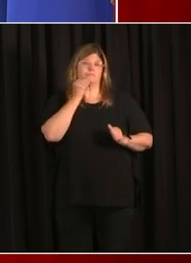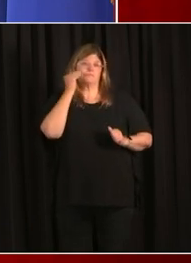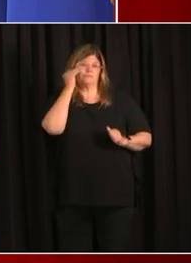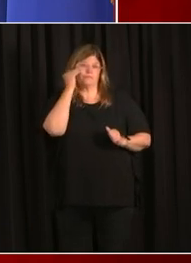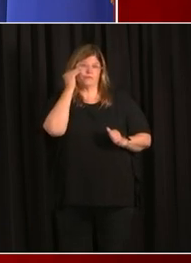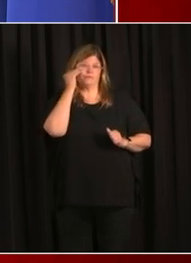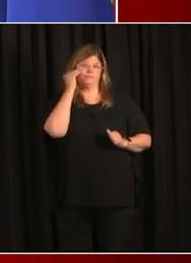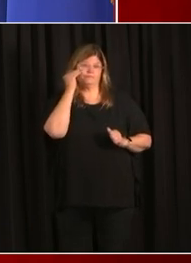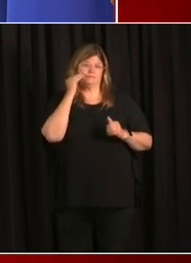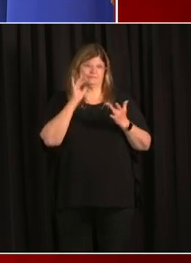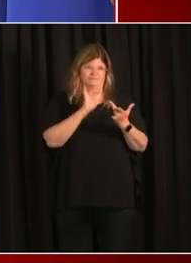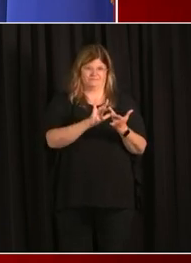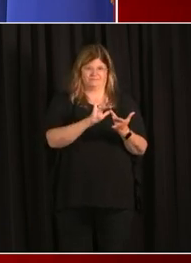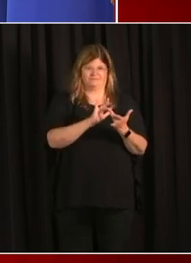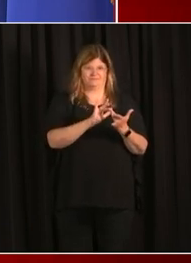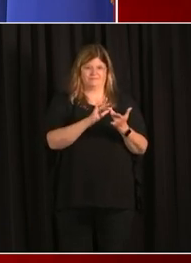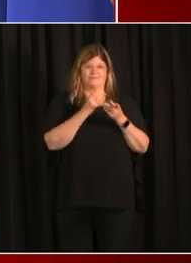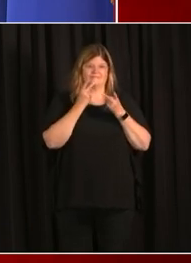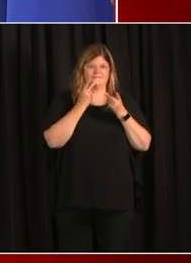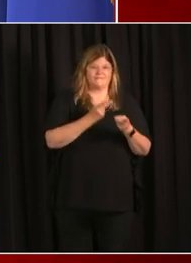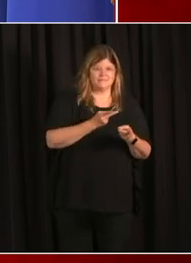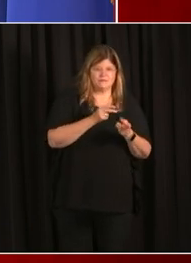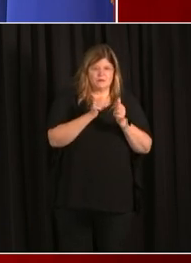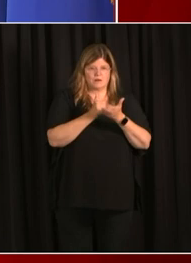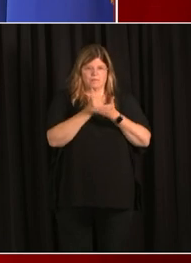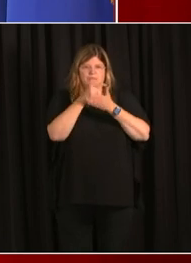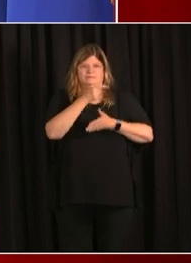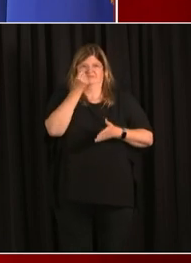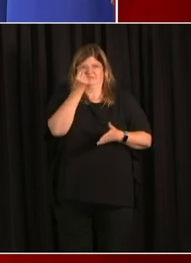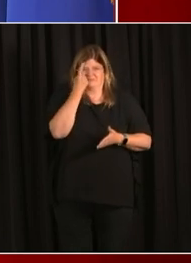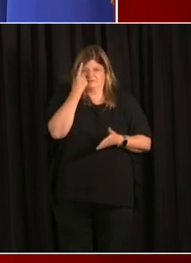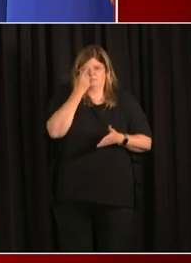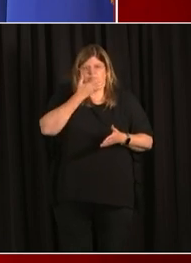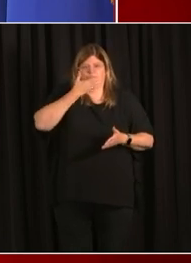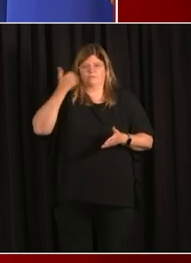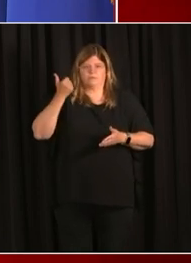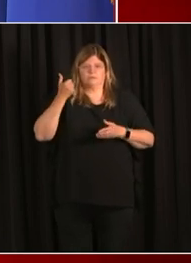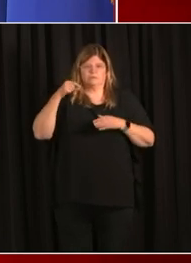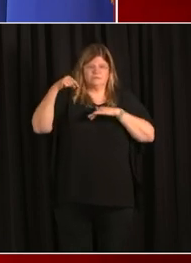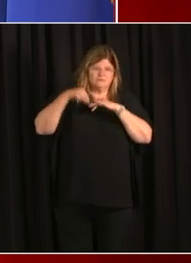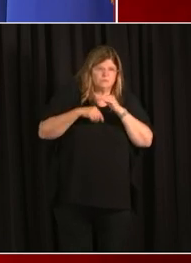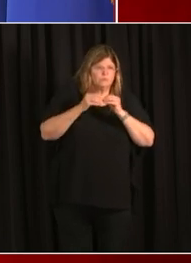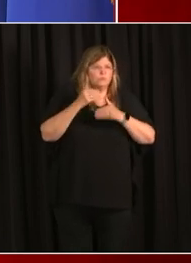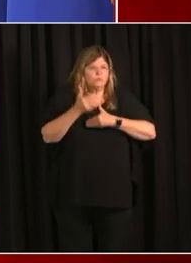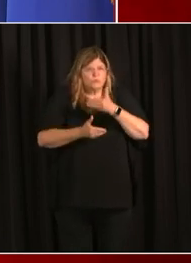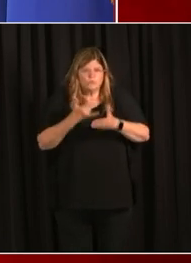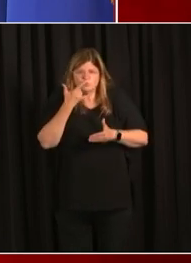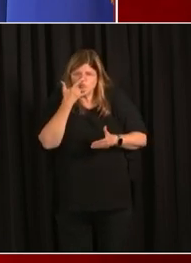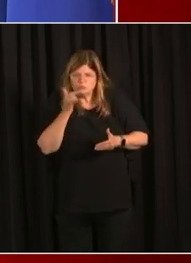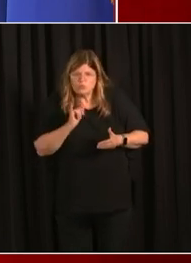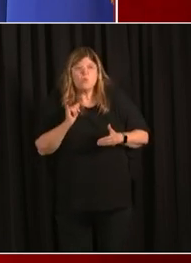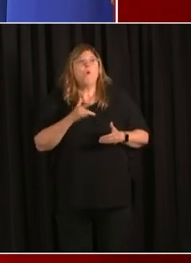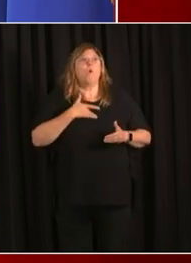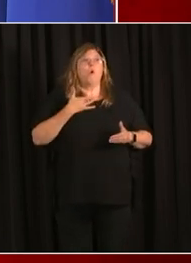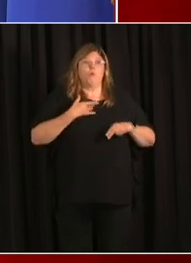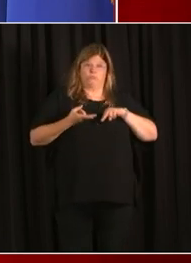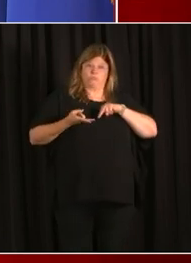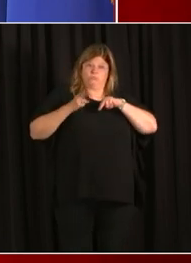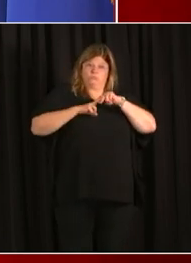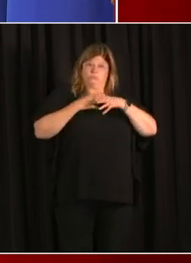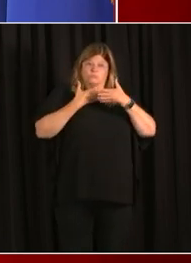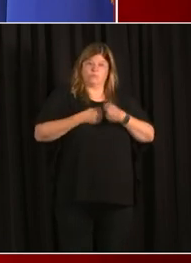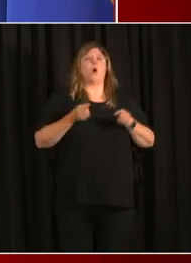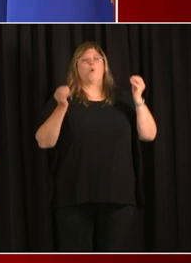to help people understand more about what the process is like, as well, to help build trust and to get them to